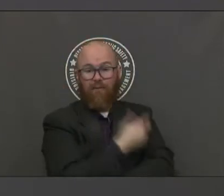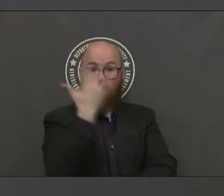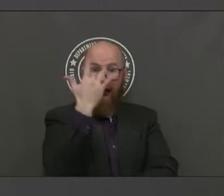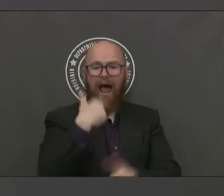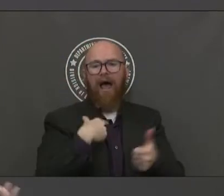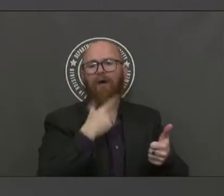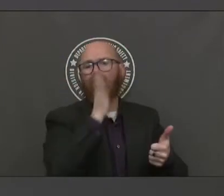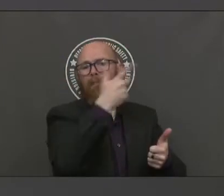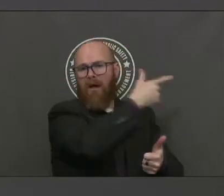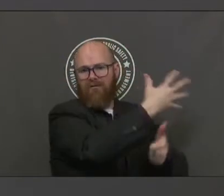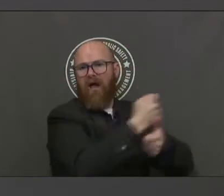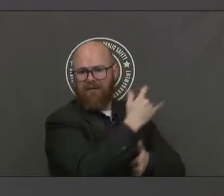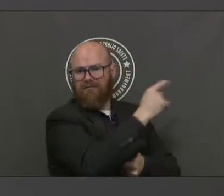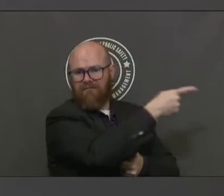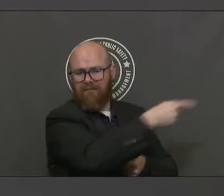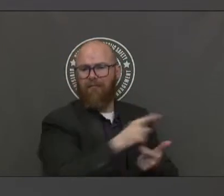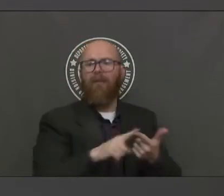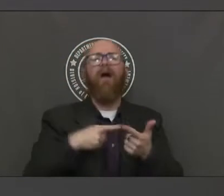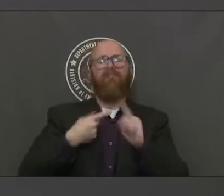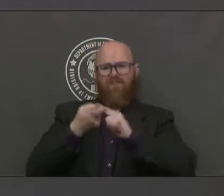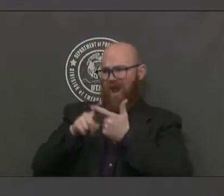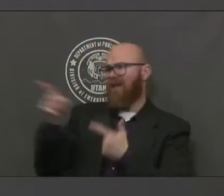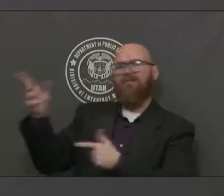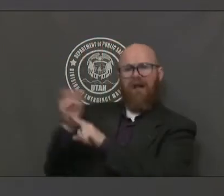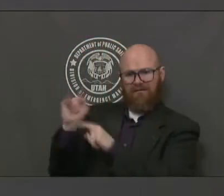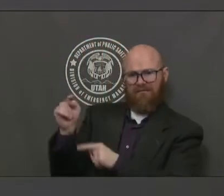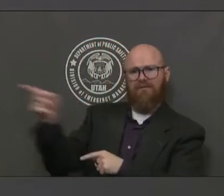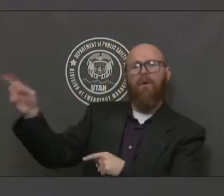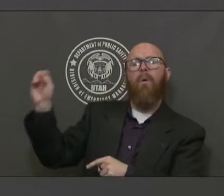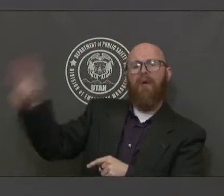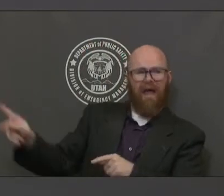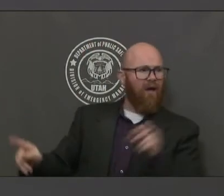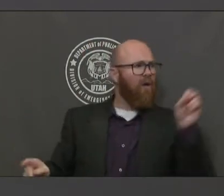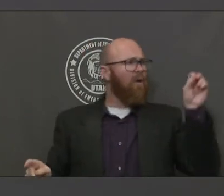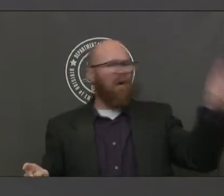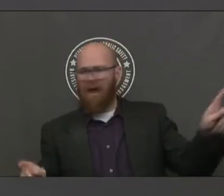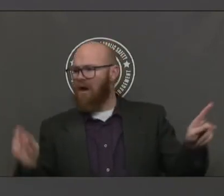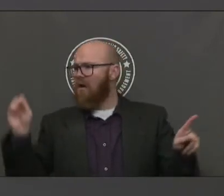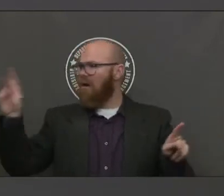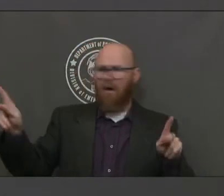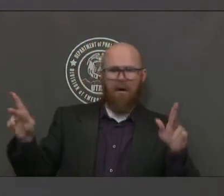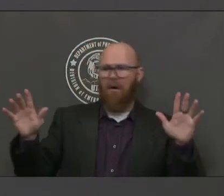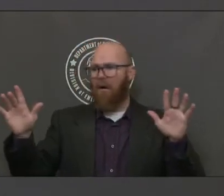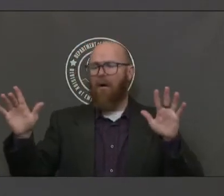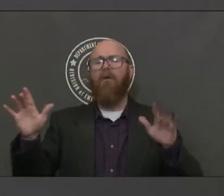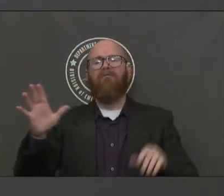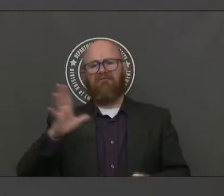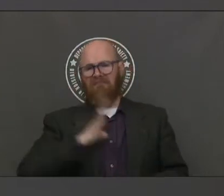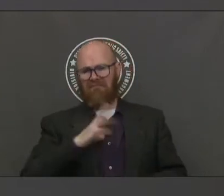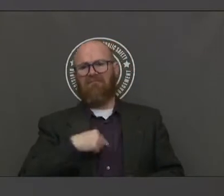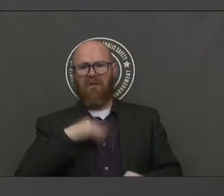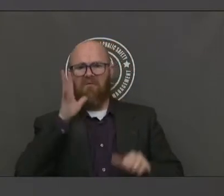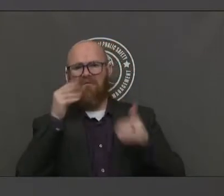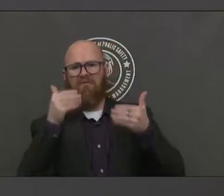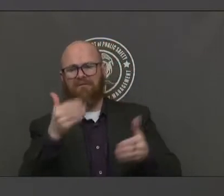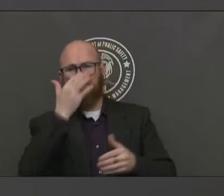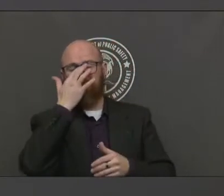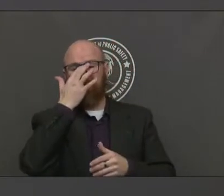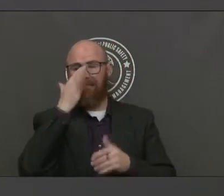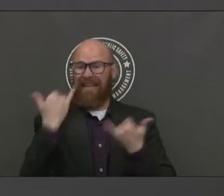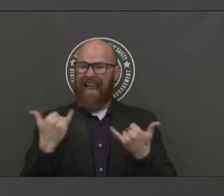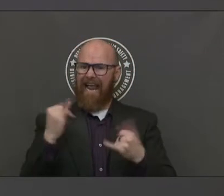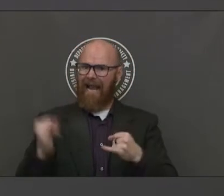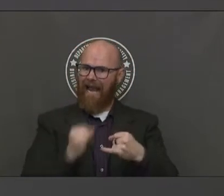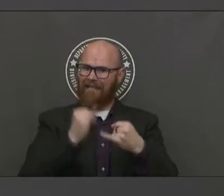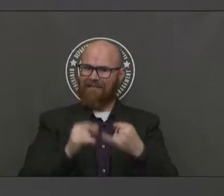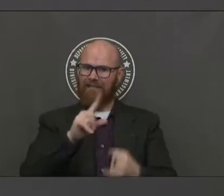okay. Or I have a friend that got it and he's okay. I'm going to get it now, and that's going to make a big difference. Okay, we got time for one more,